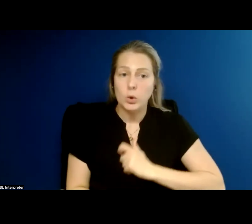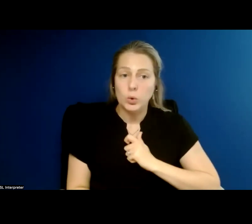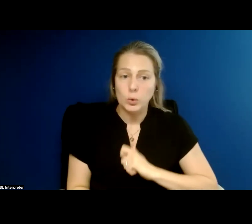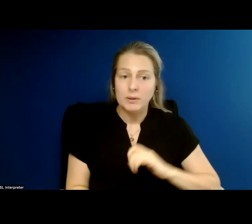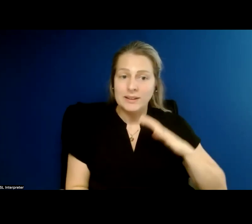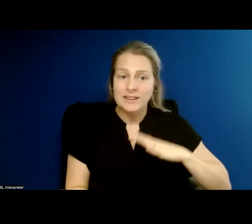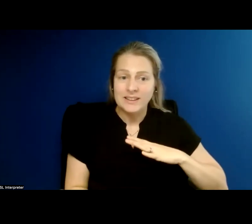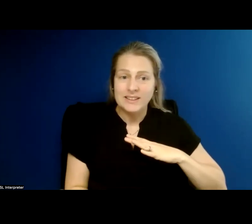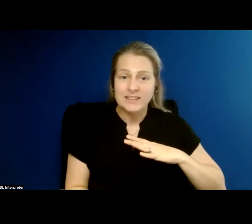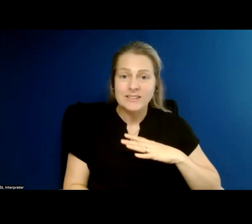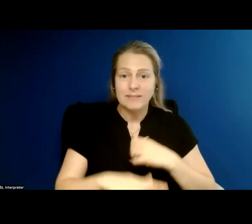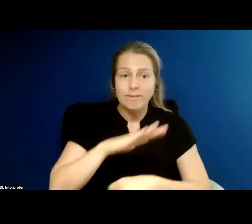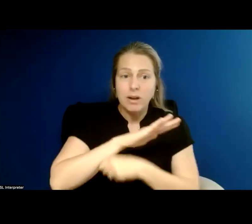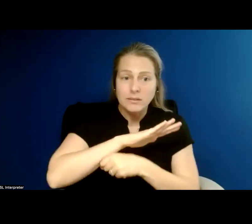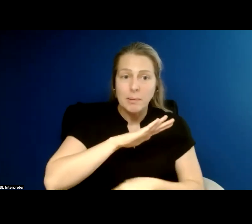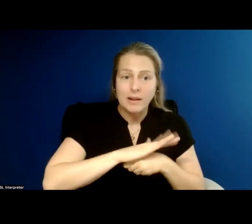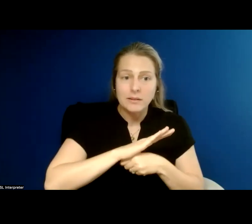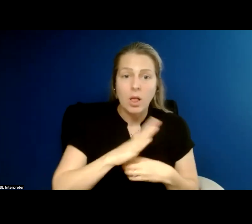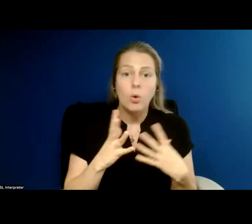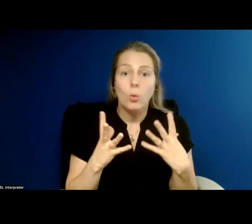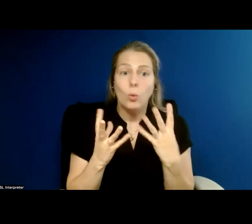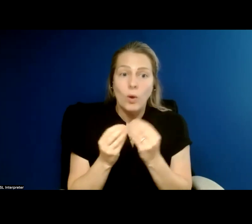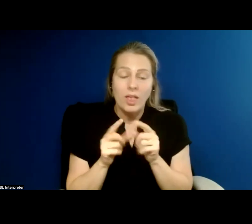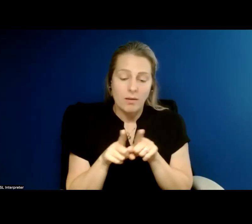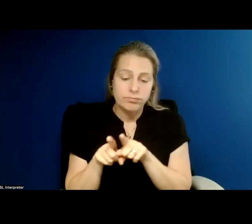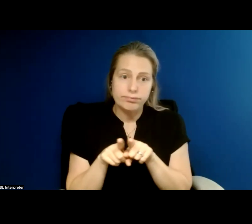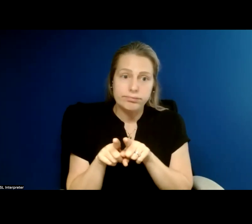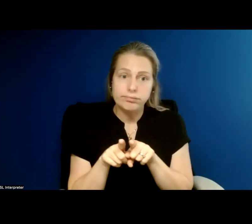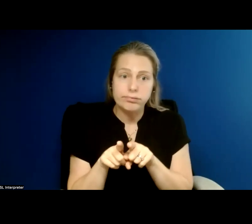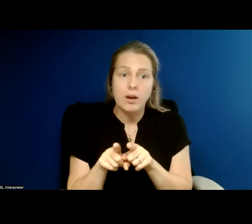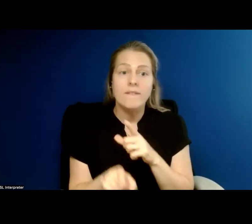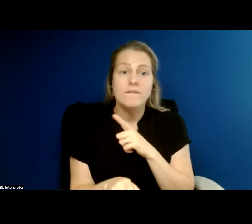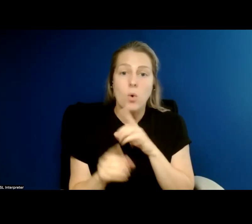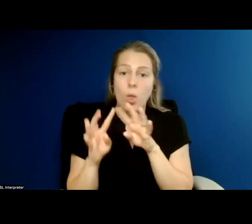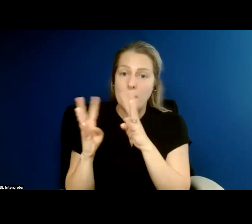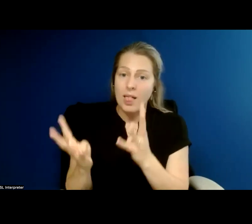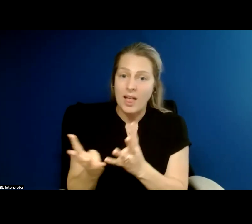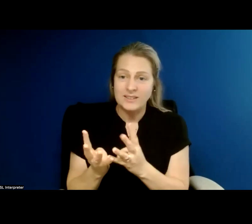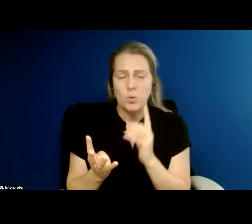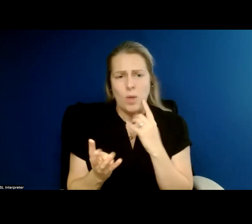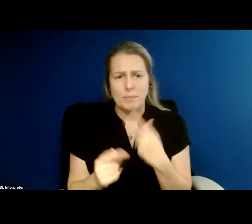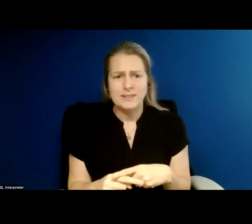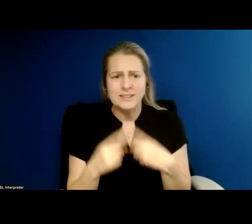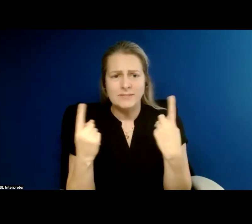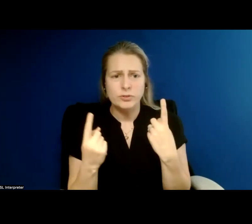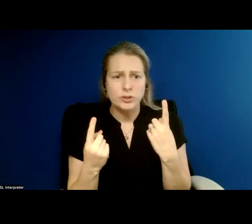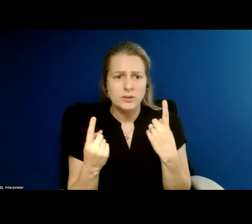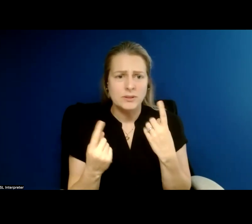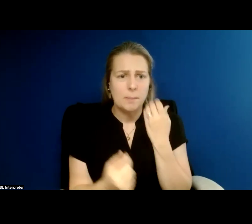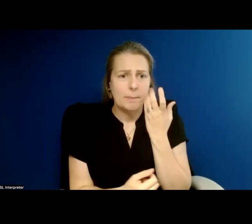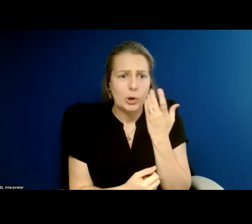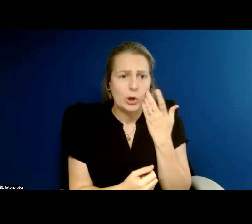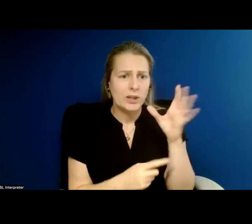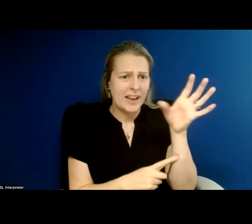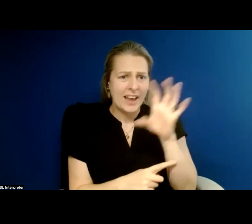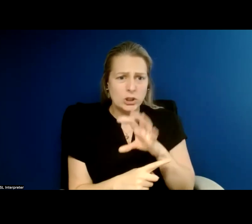of the living planet. And of course, it's going to look very different by nation. If we showed you a scatter plot of nations, you'd see, which Andrew has created